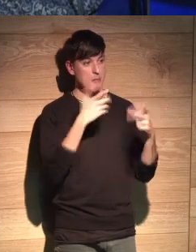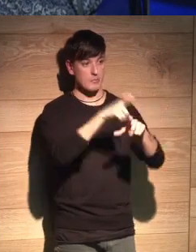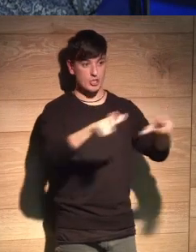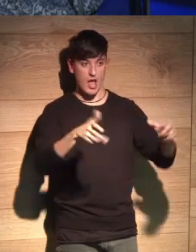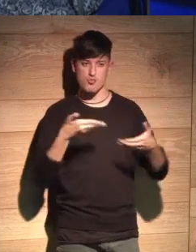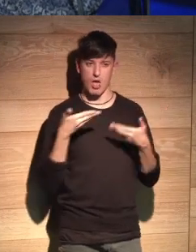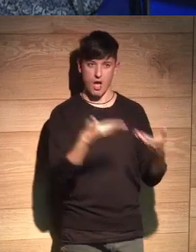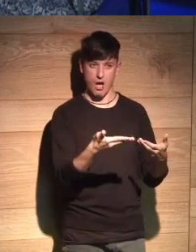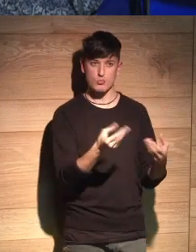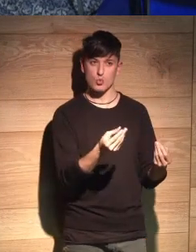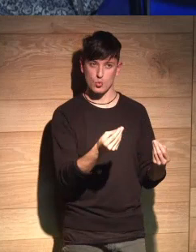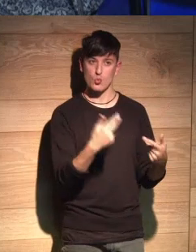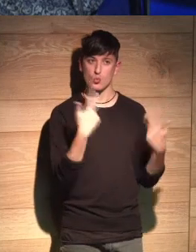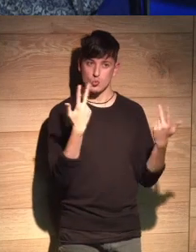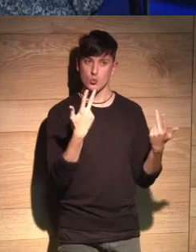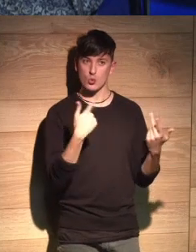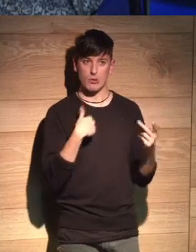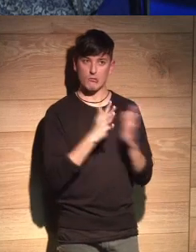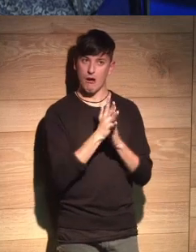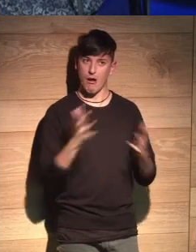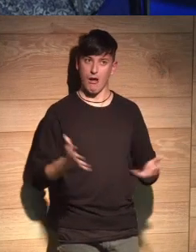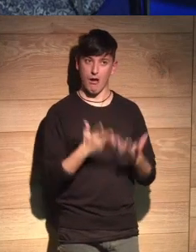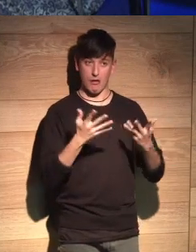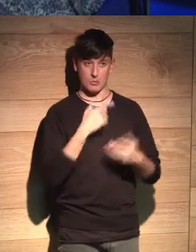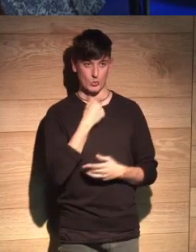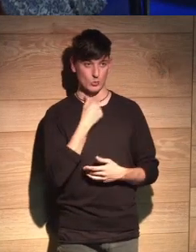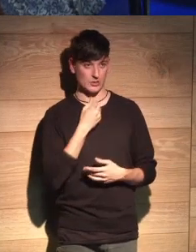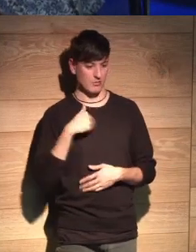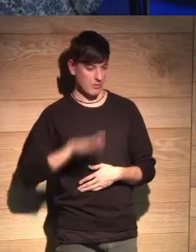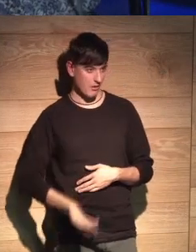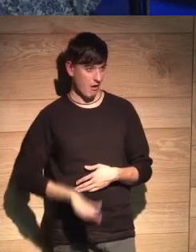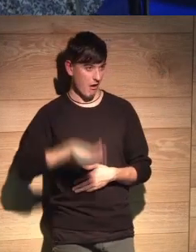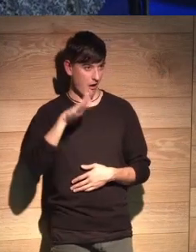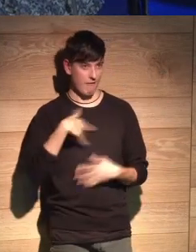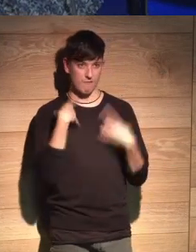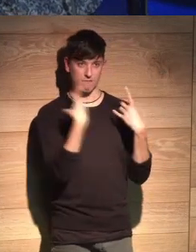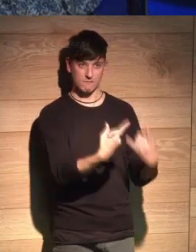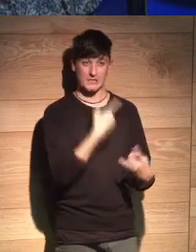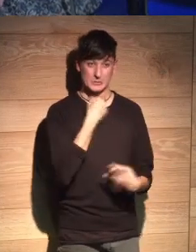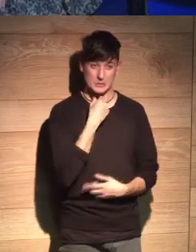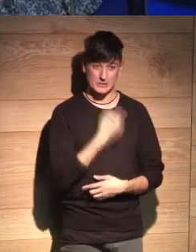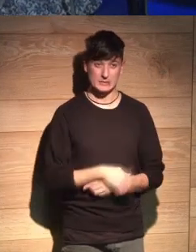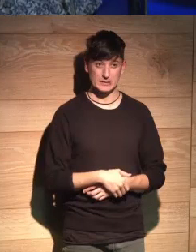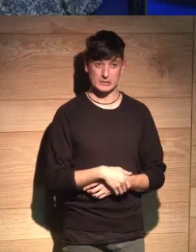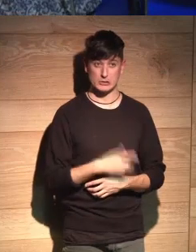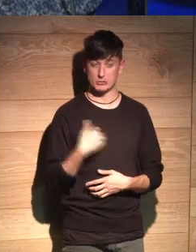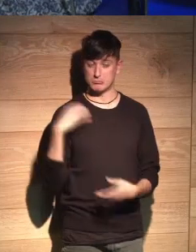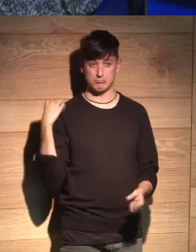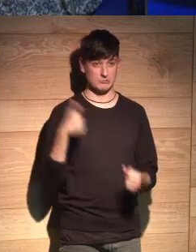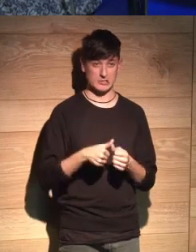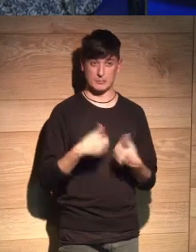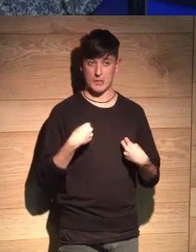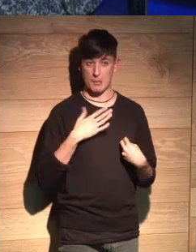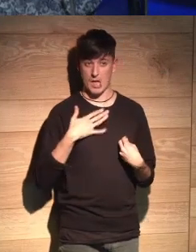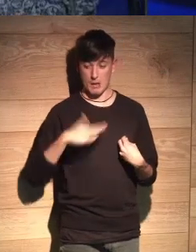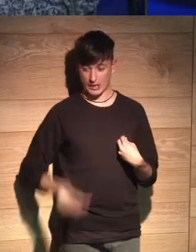well. So, and this was also that I always have liked to do since I was a little girl. So that's my